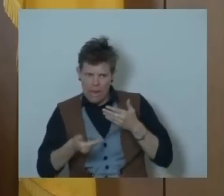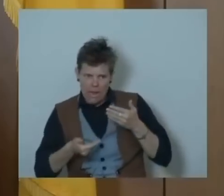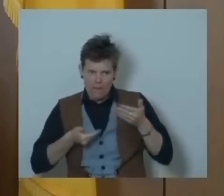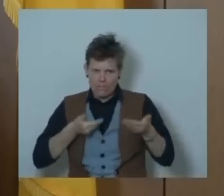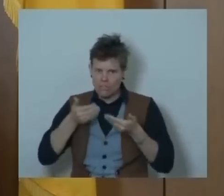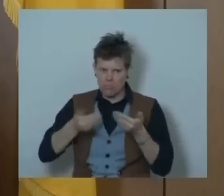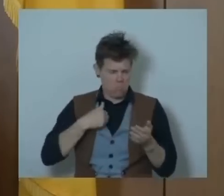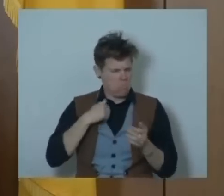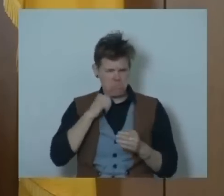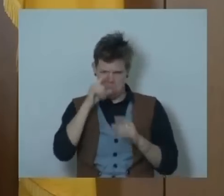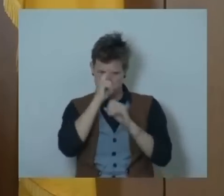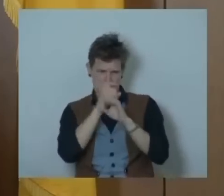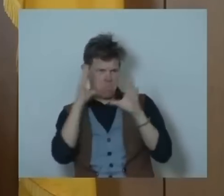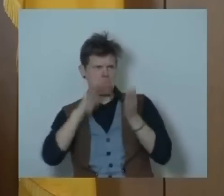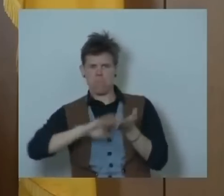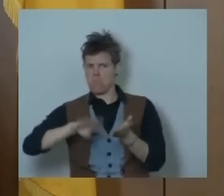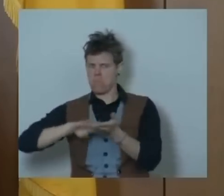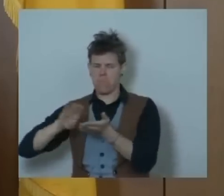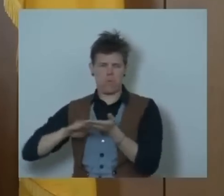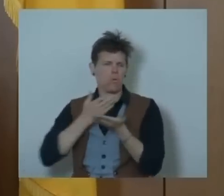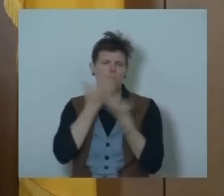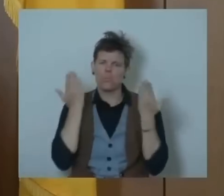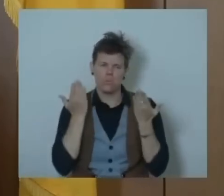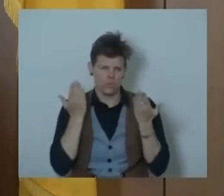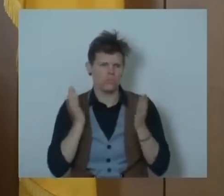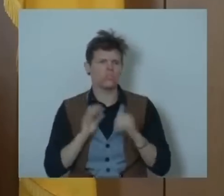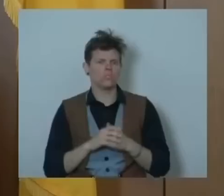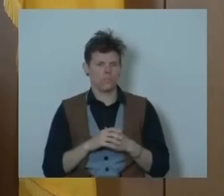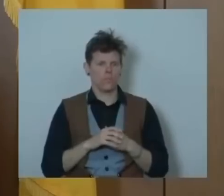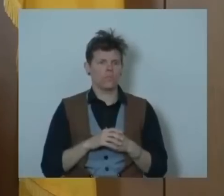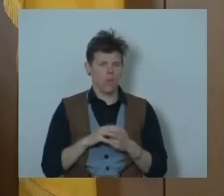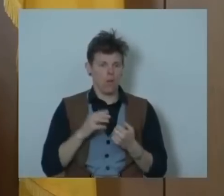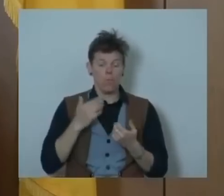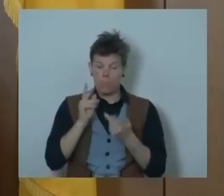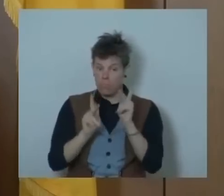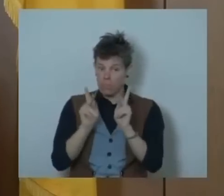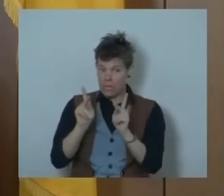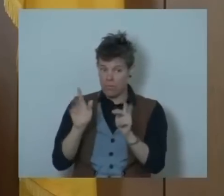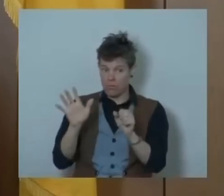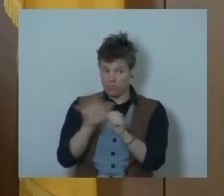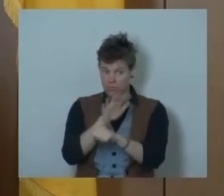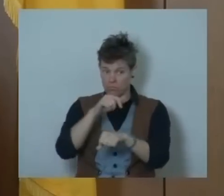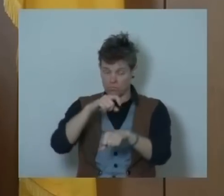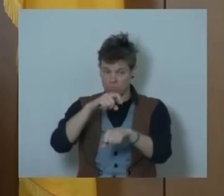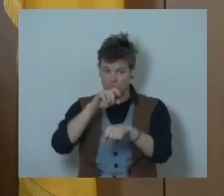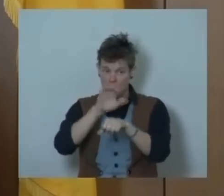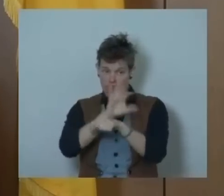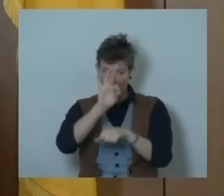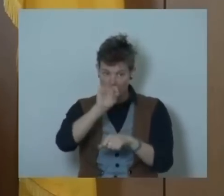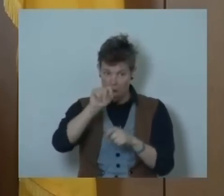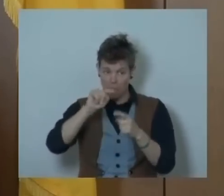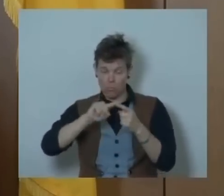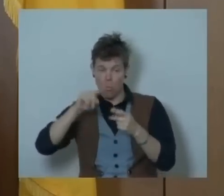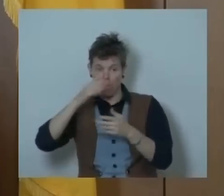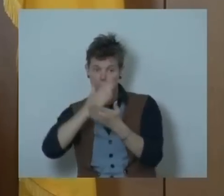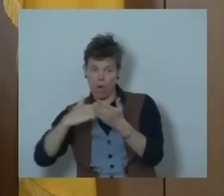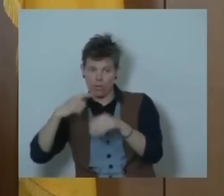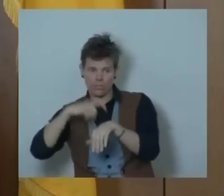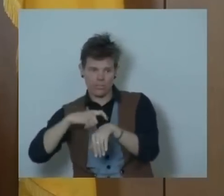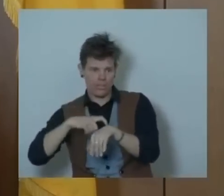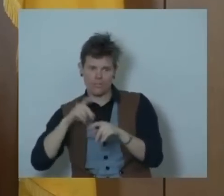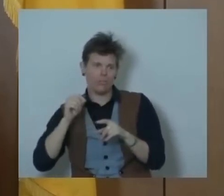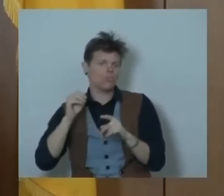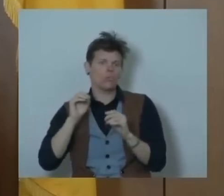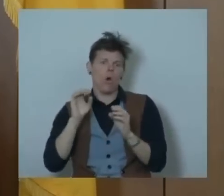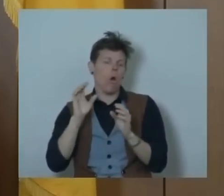layoffs, right? Furloughs have people full-time go to, say, part-time. Layoffs mean we just can't support that position anymore.